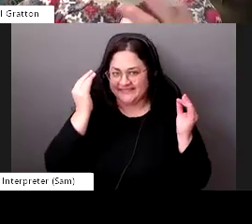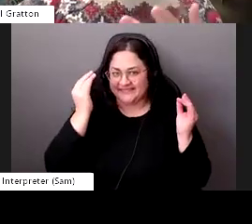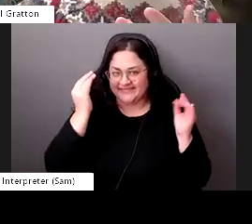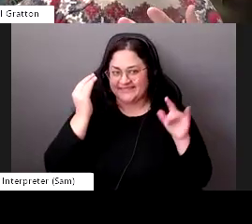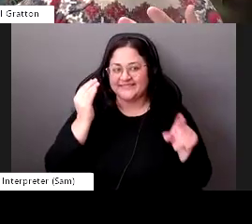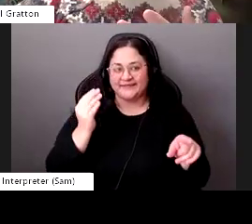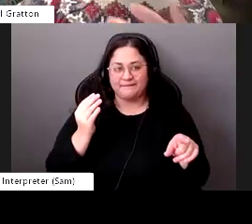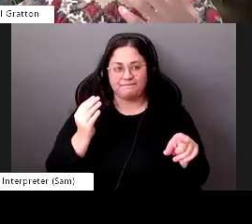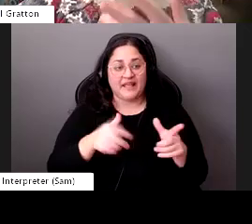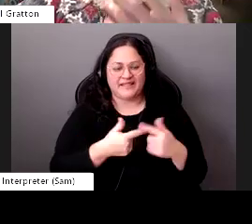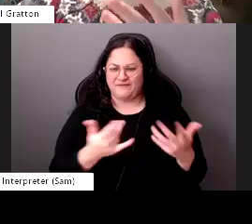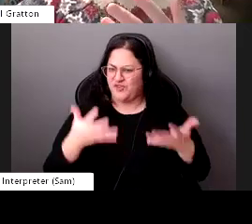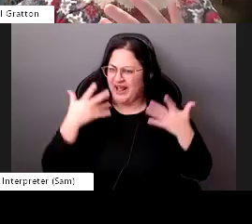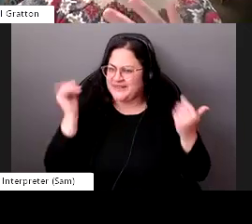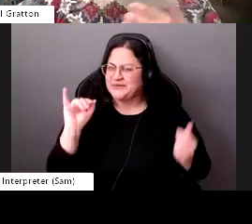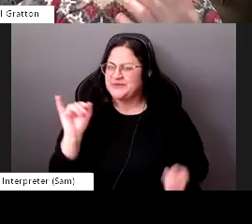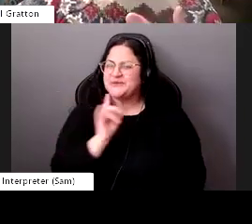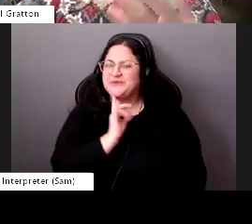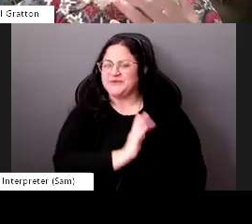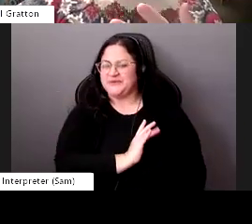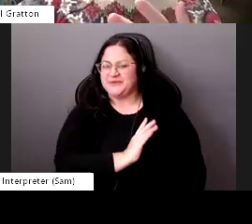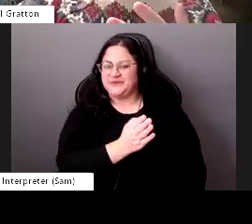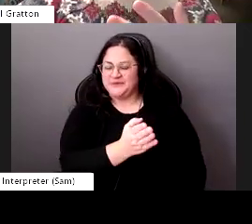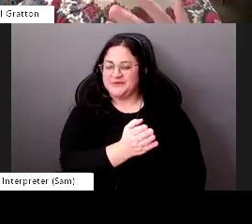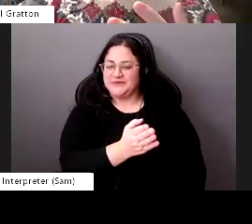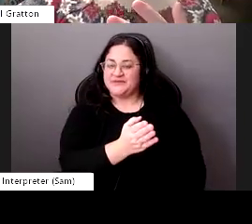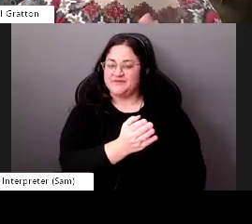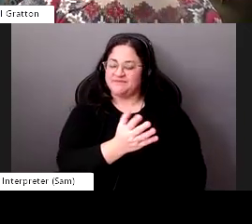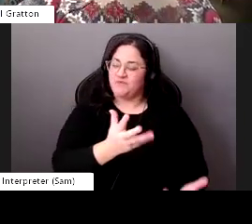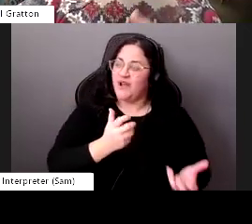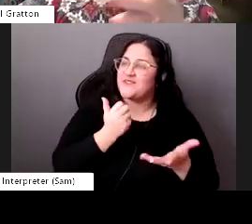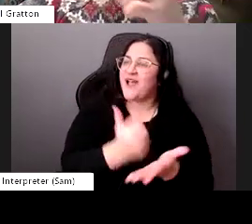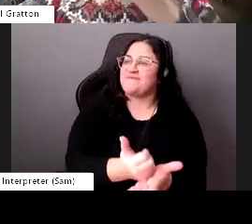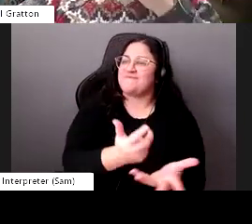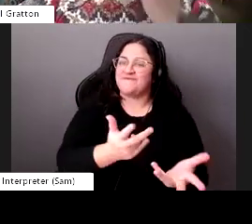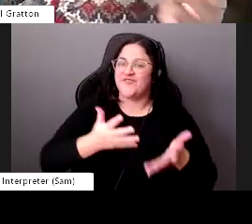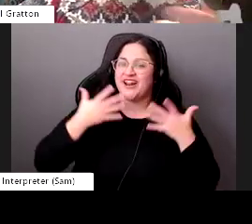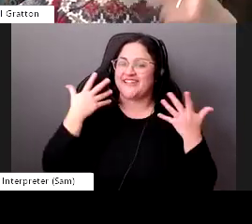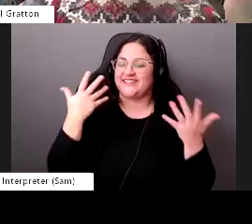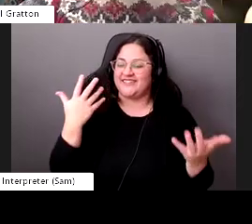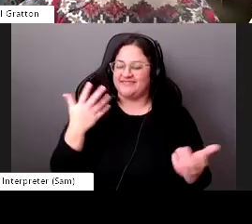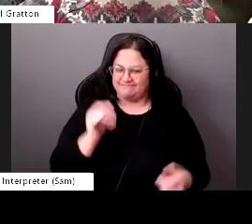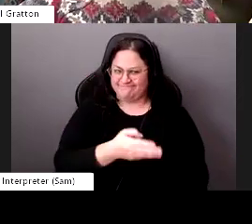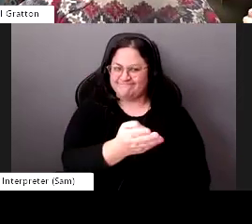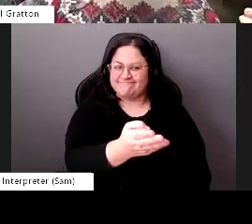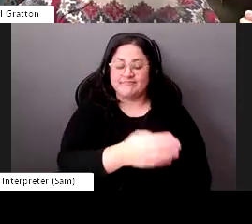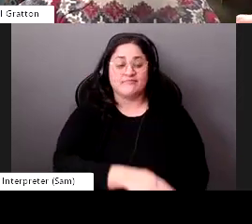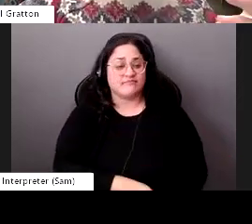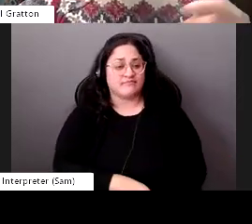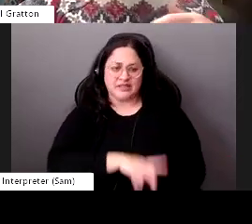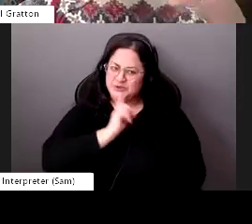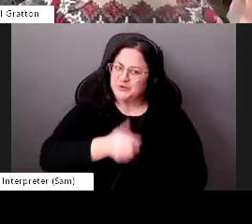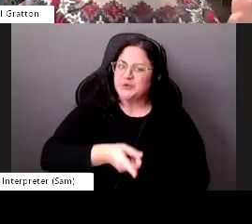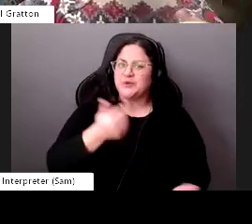And it's really friendly, right? So the thing about ChatGPT is it wants to help you a lot. So it says, of course, what aspects of your trip would you like to help